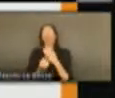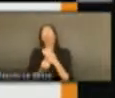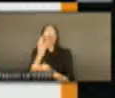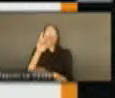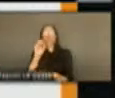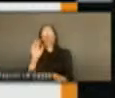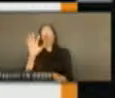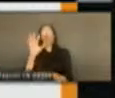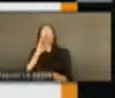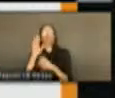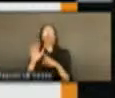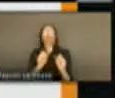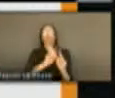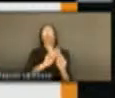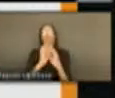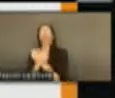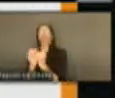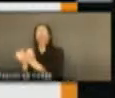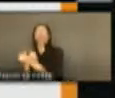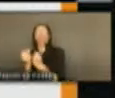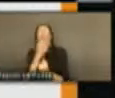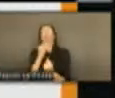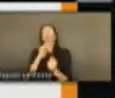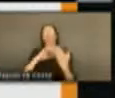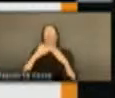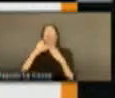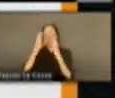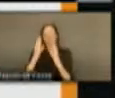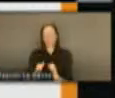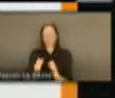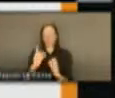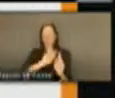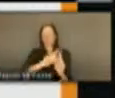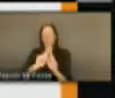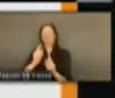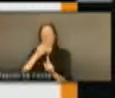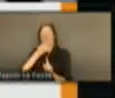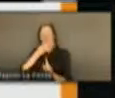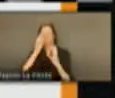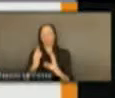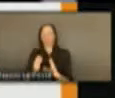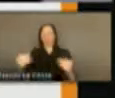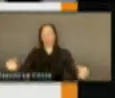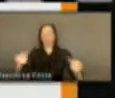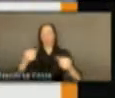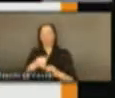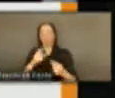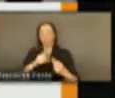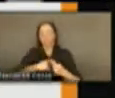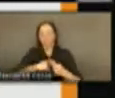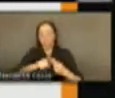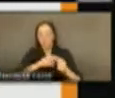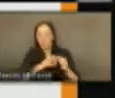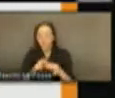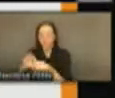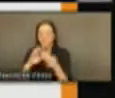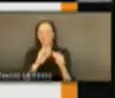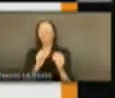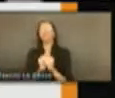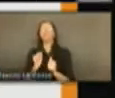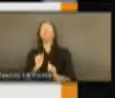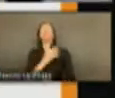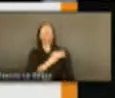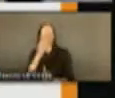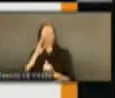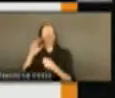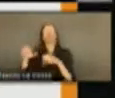experts to collaborate with county staff to develop recommendations for the action plan. For more information